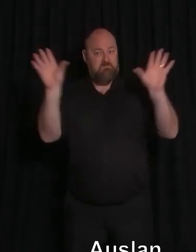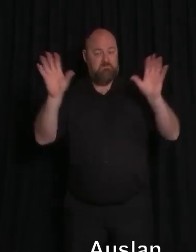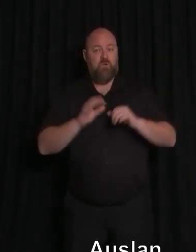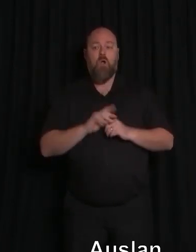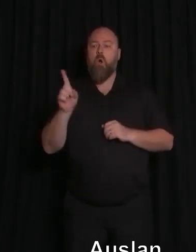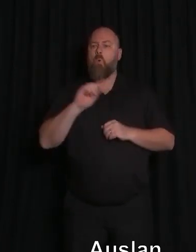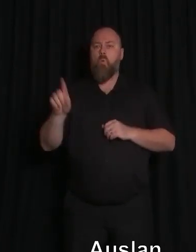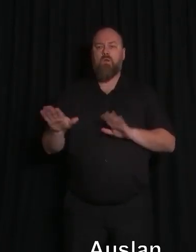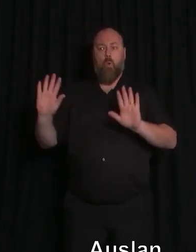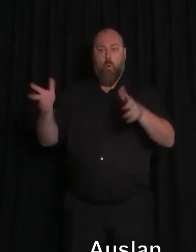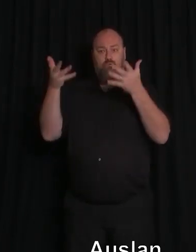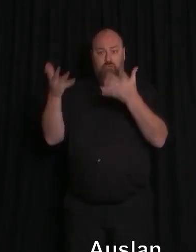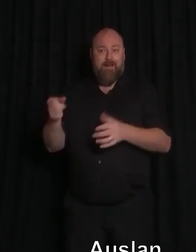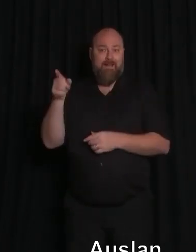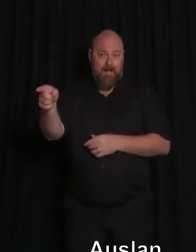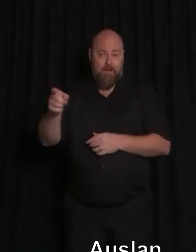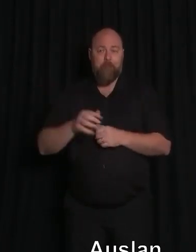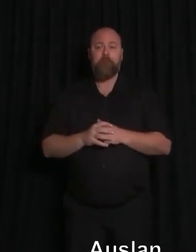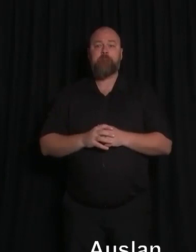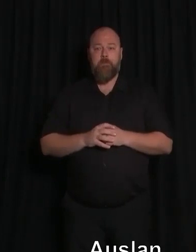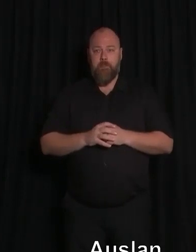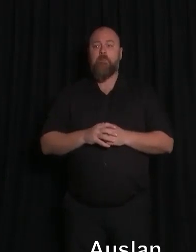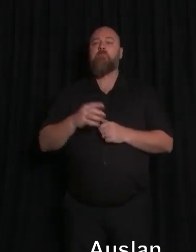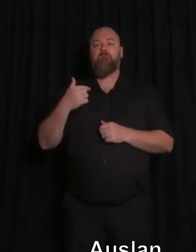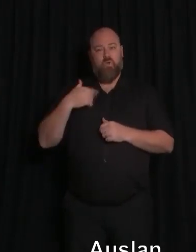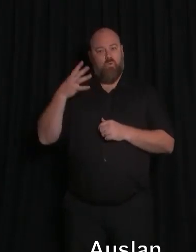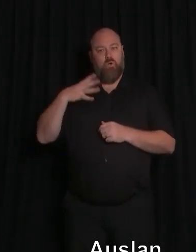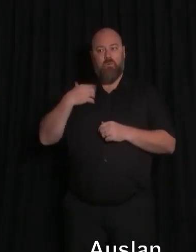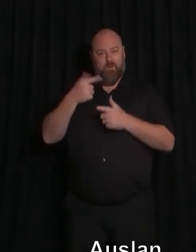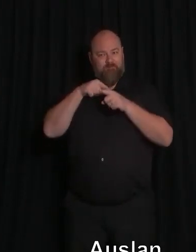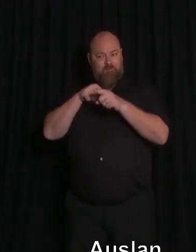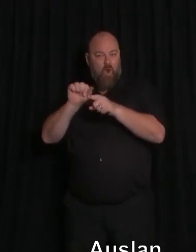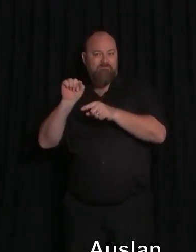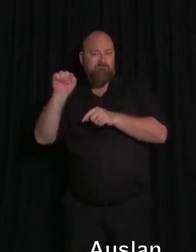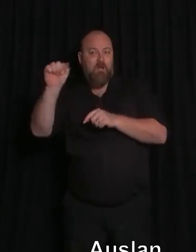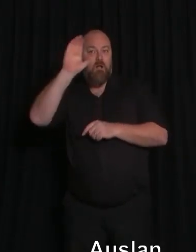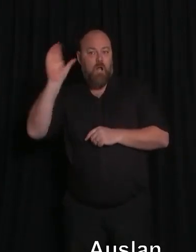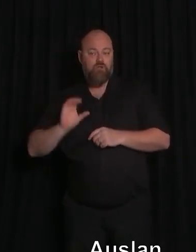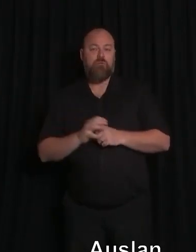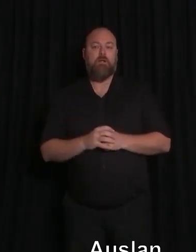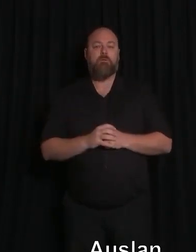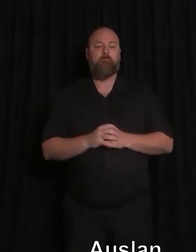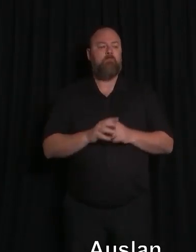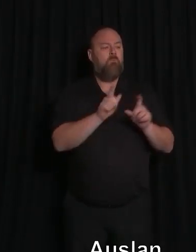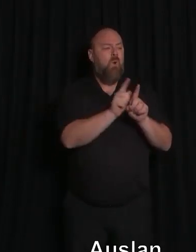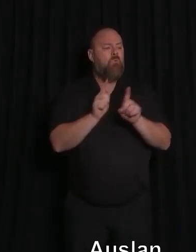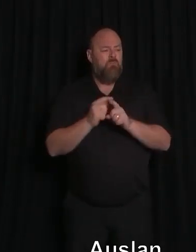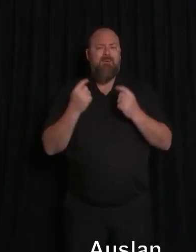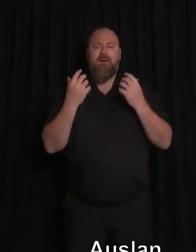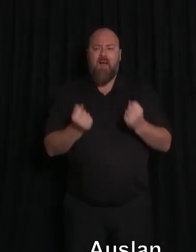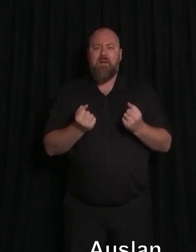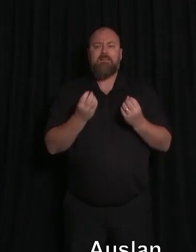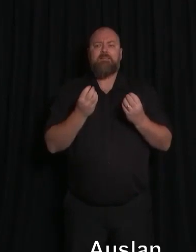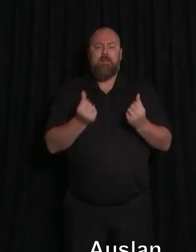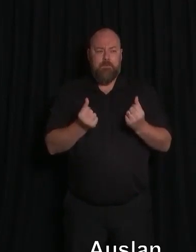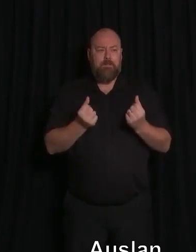all the countries, good diplomats, they, as I said, they must follow all the aspects of the countries. Also, there is something outside,